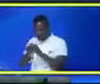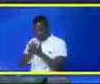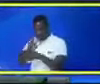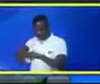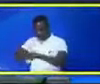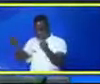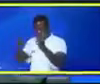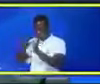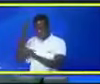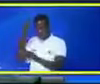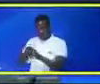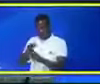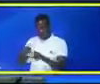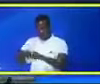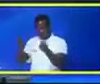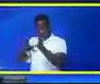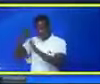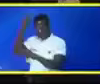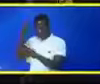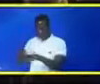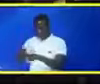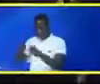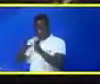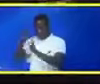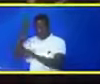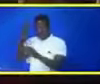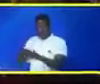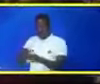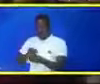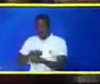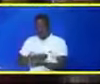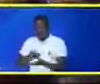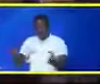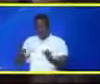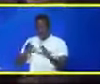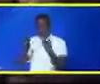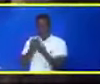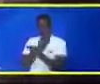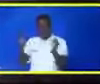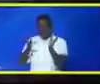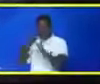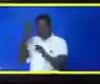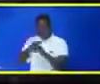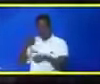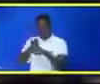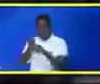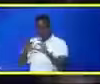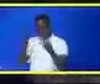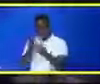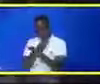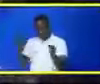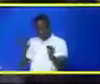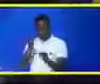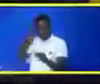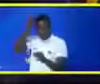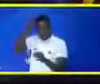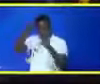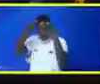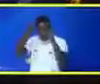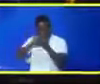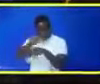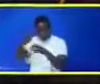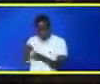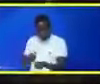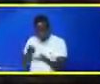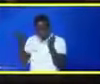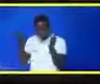broken. Broken. Broken. Release their families now. Release their destinies now.